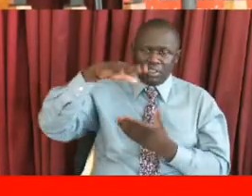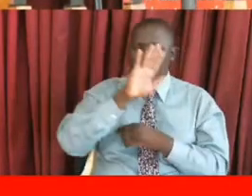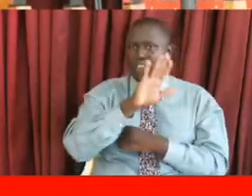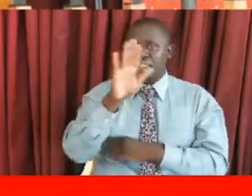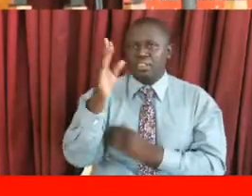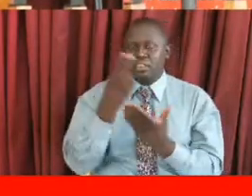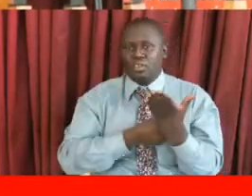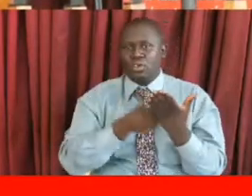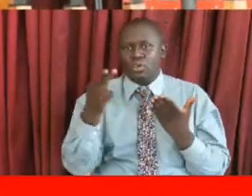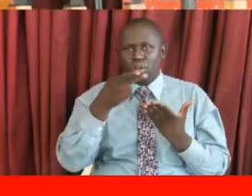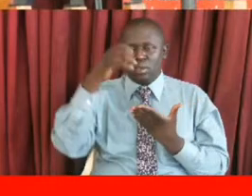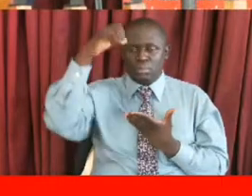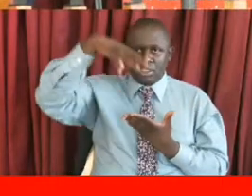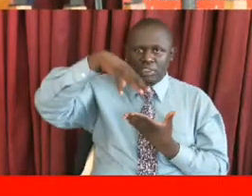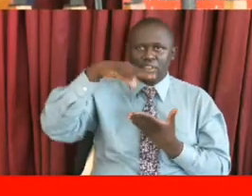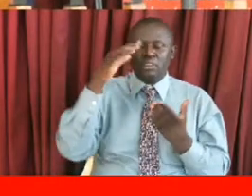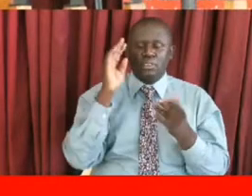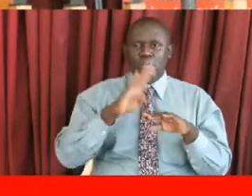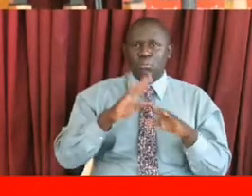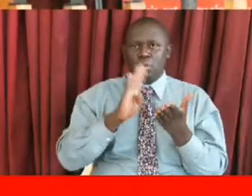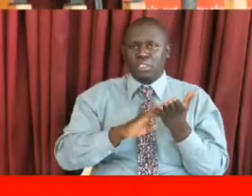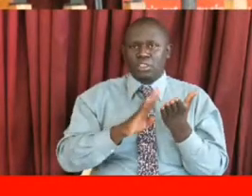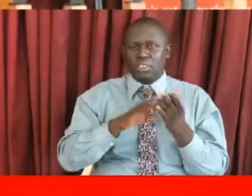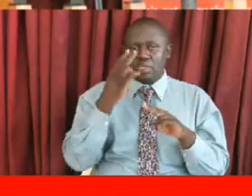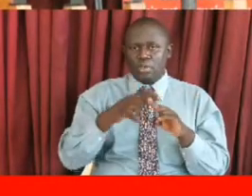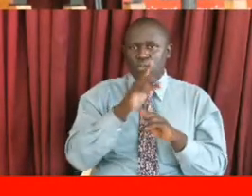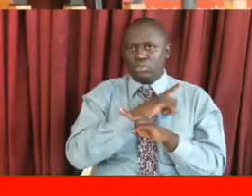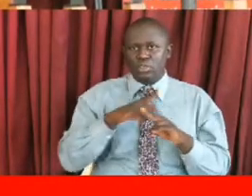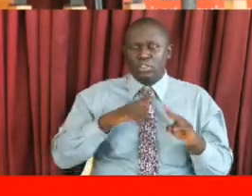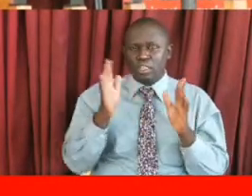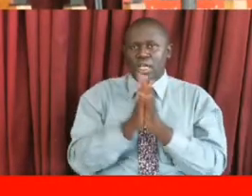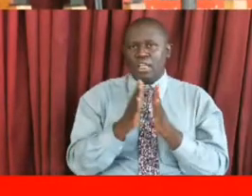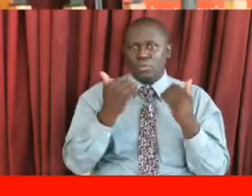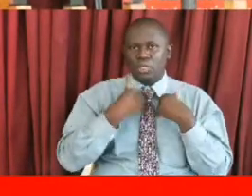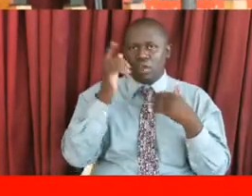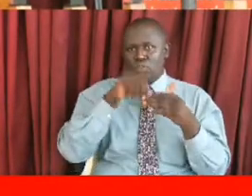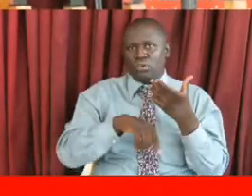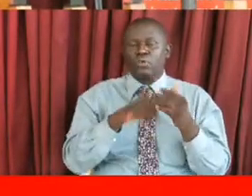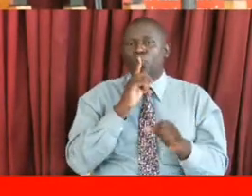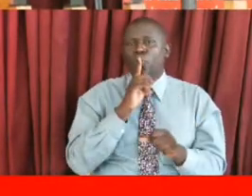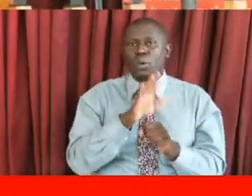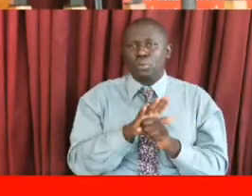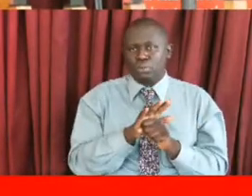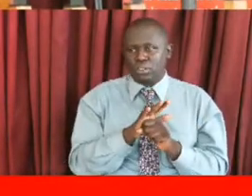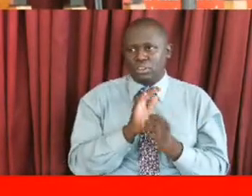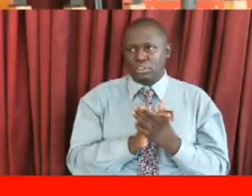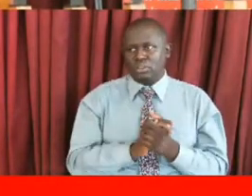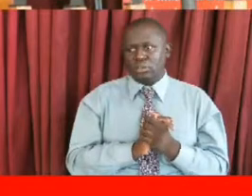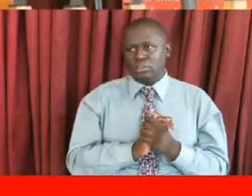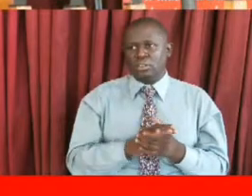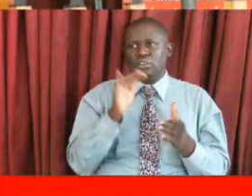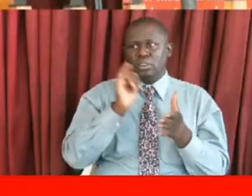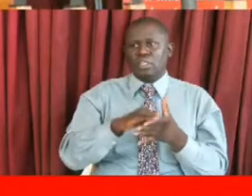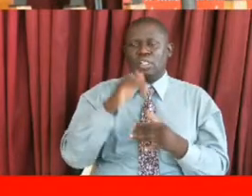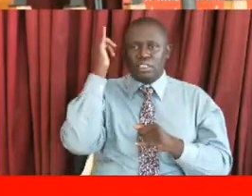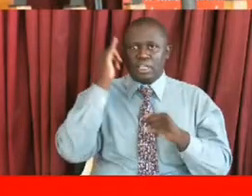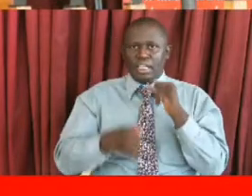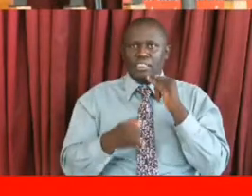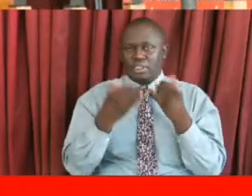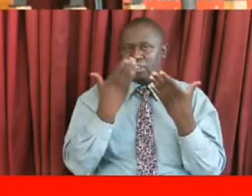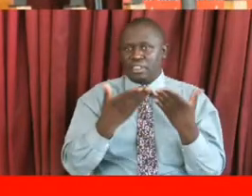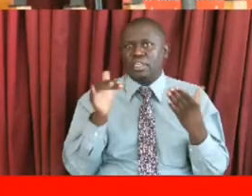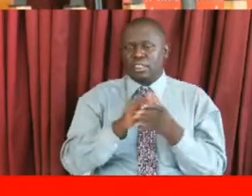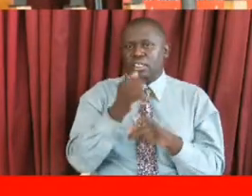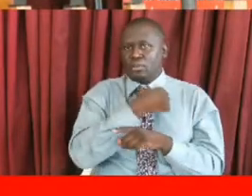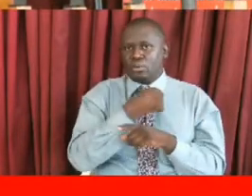hallelujah praise the name of the Lord and we have a promise amen that the last thing we are going